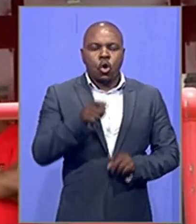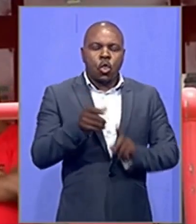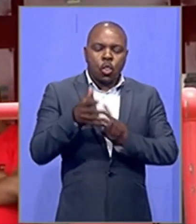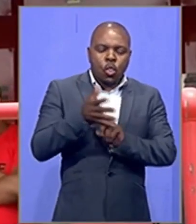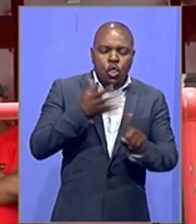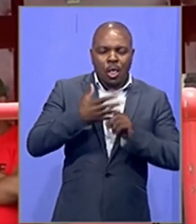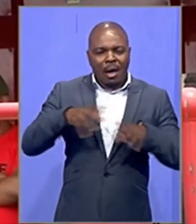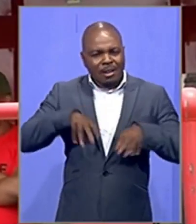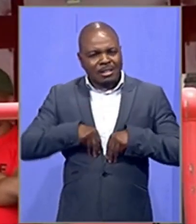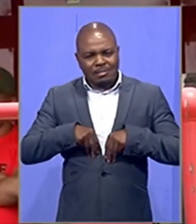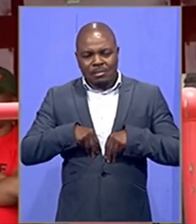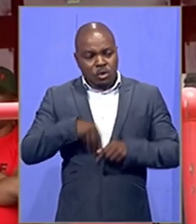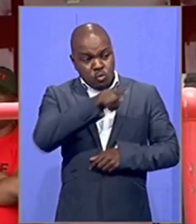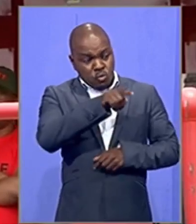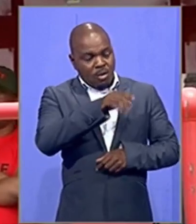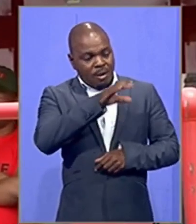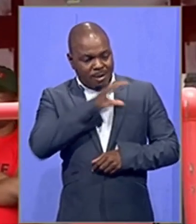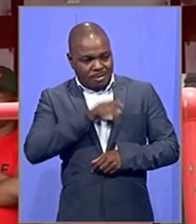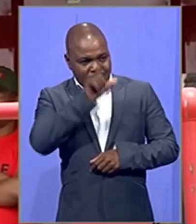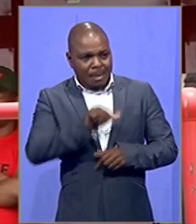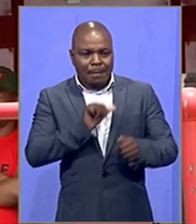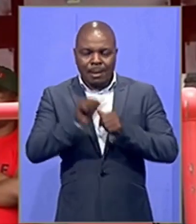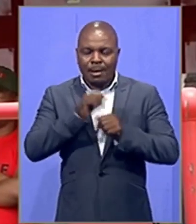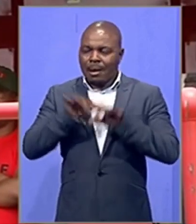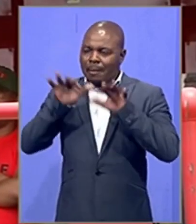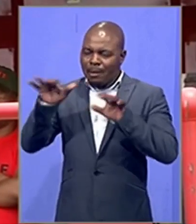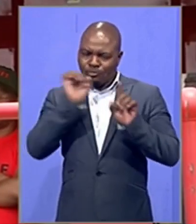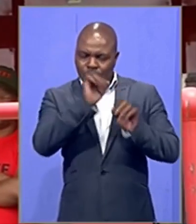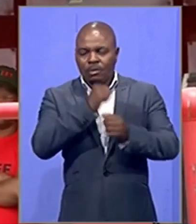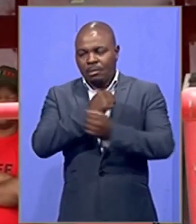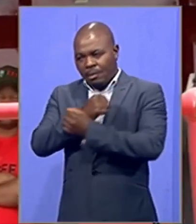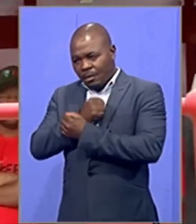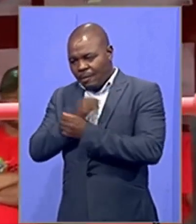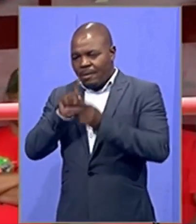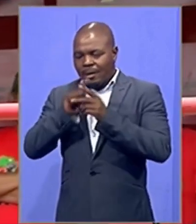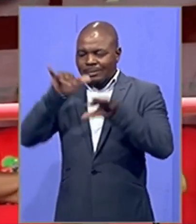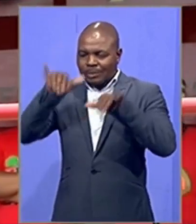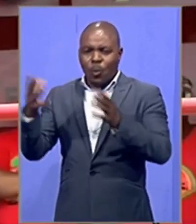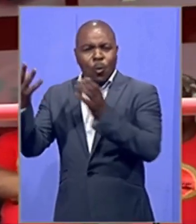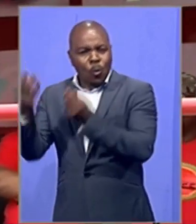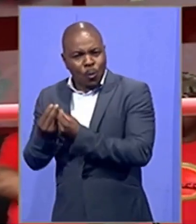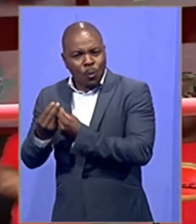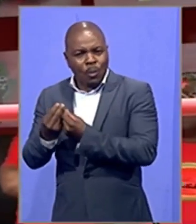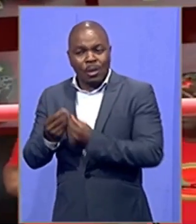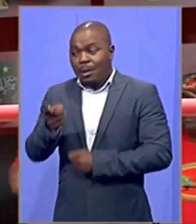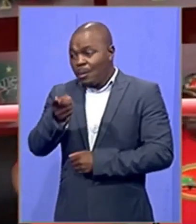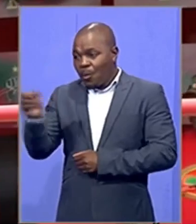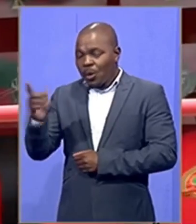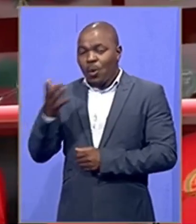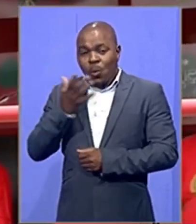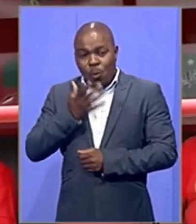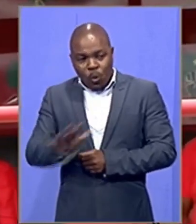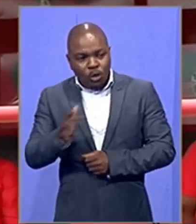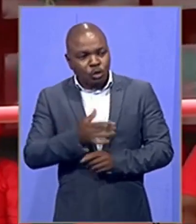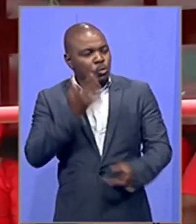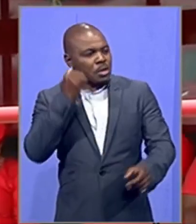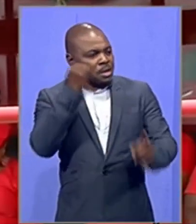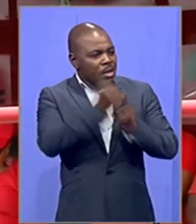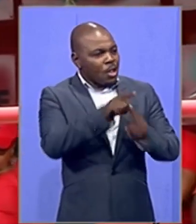bribe as a councillor. Love your people. Live amongst your people. Ebanyaka ubulaya batho ba